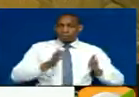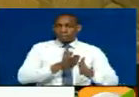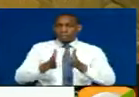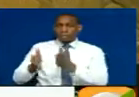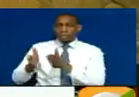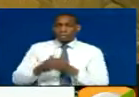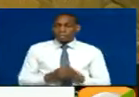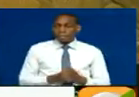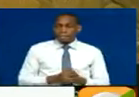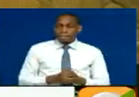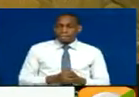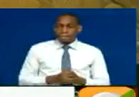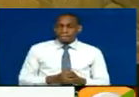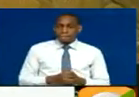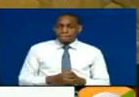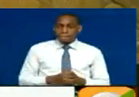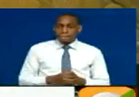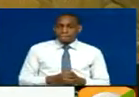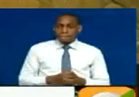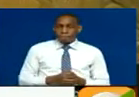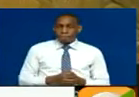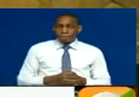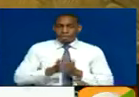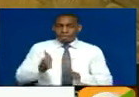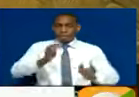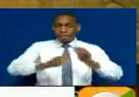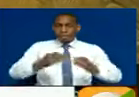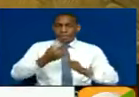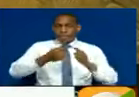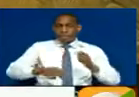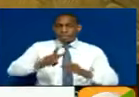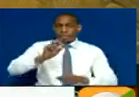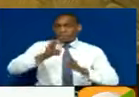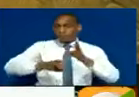preparedness for the general election of 2022.